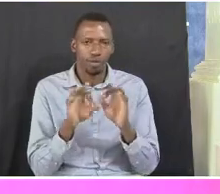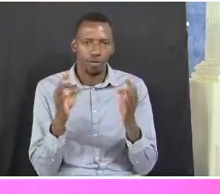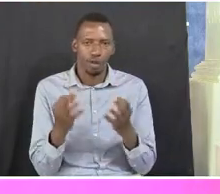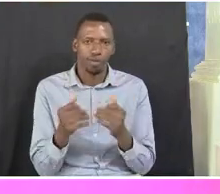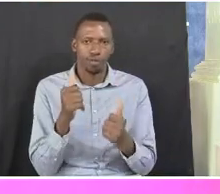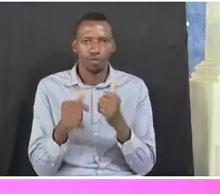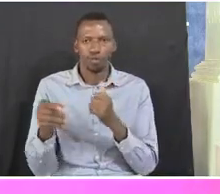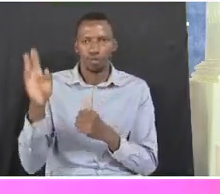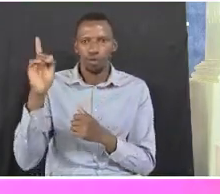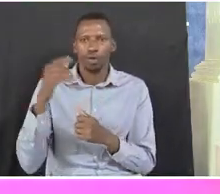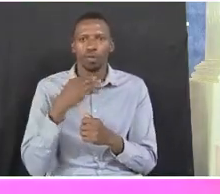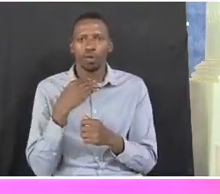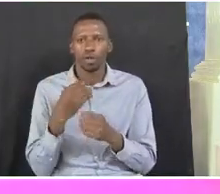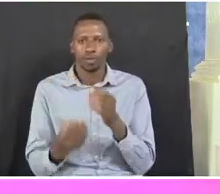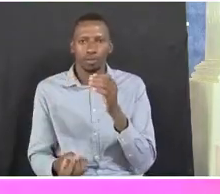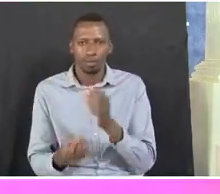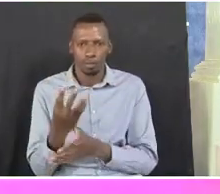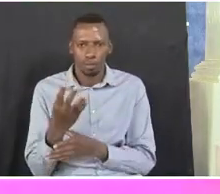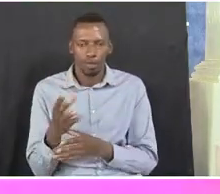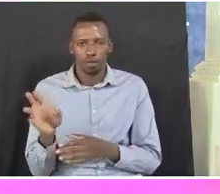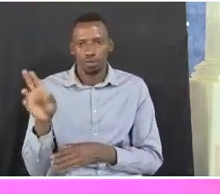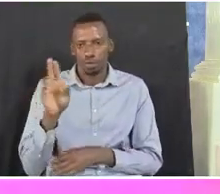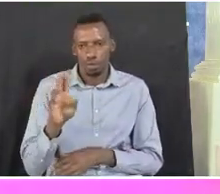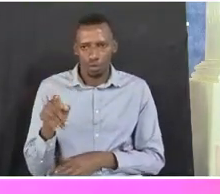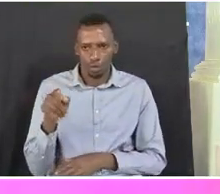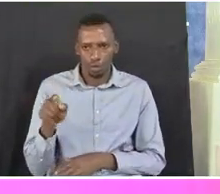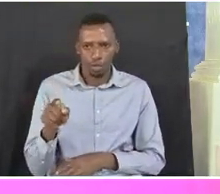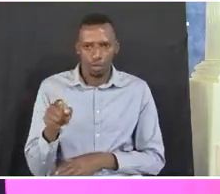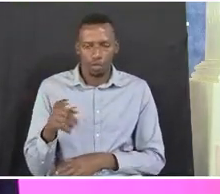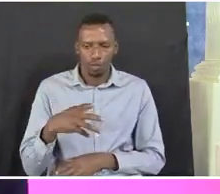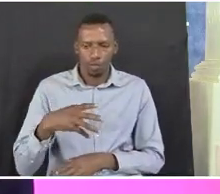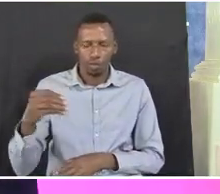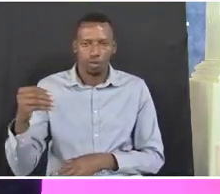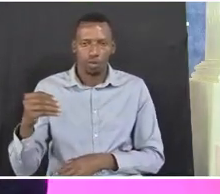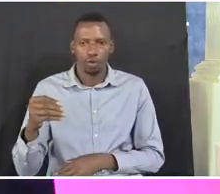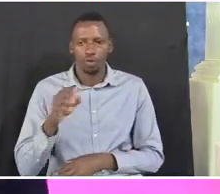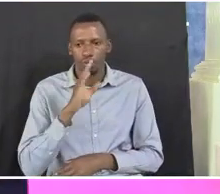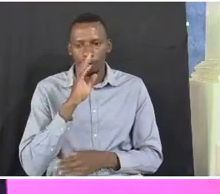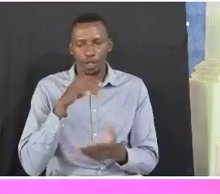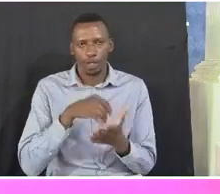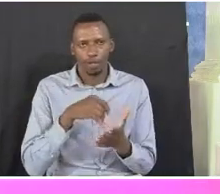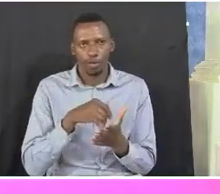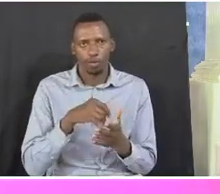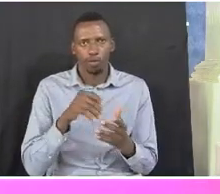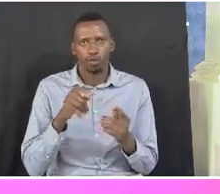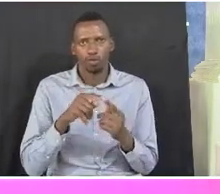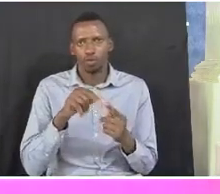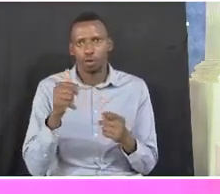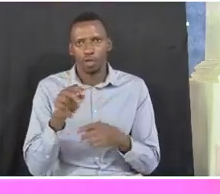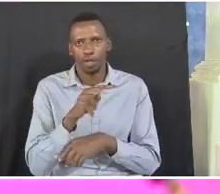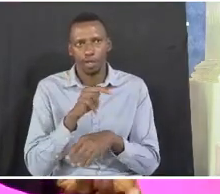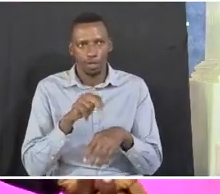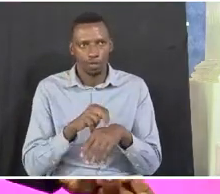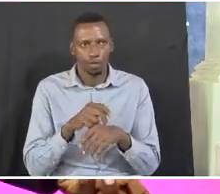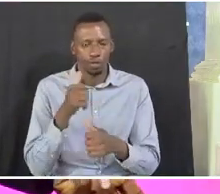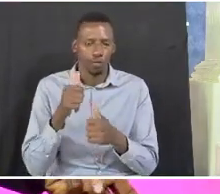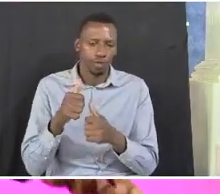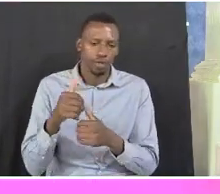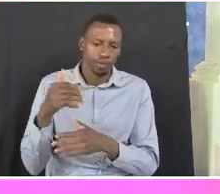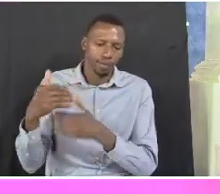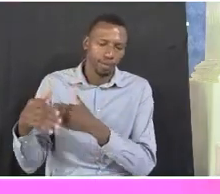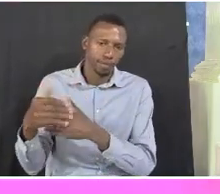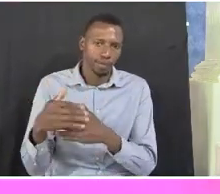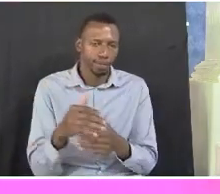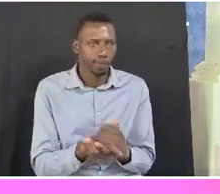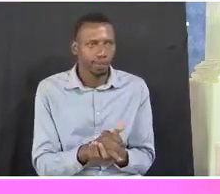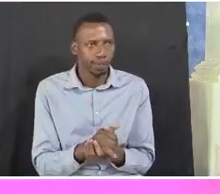to establish in order to use it to go to get involved to the other nations that were around.